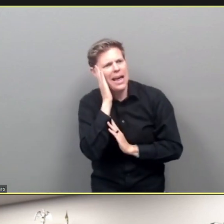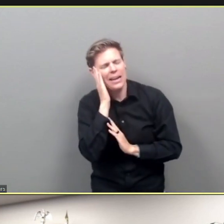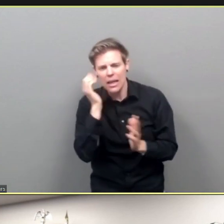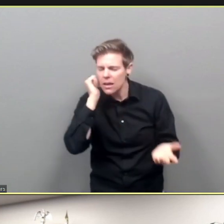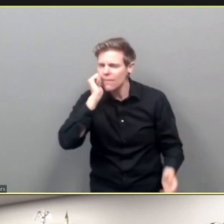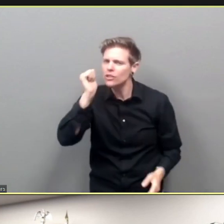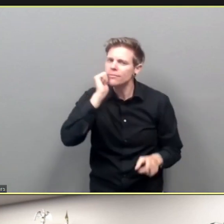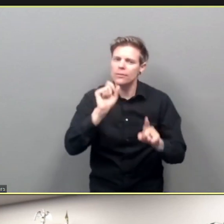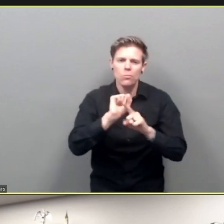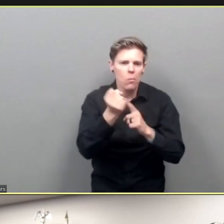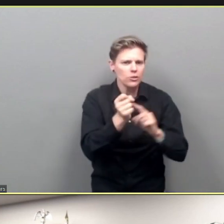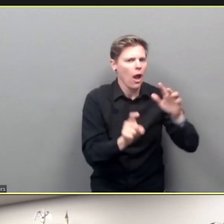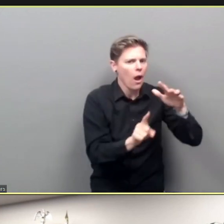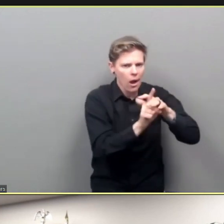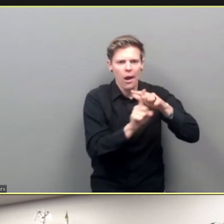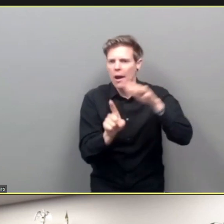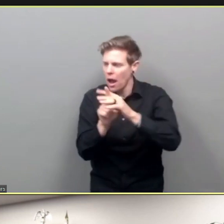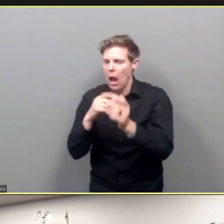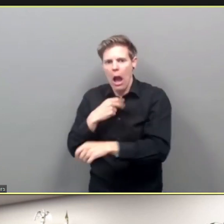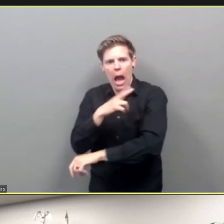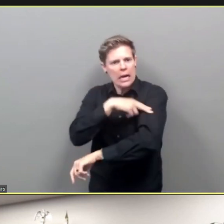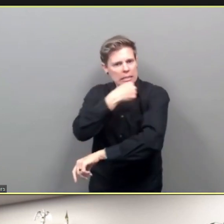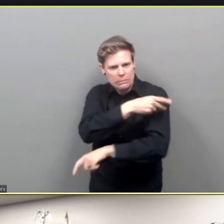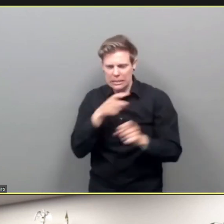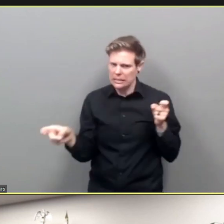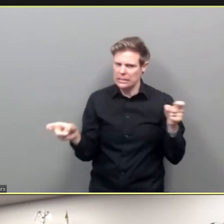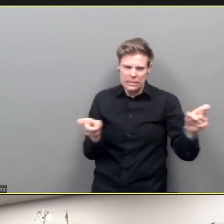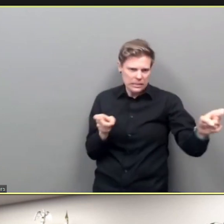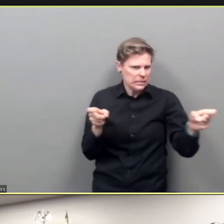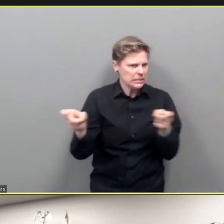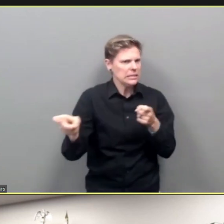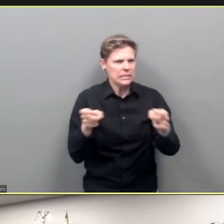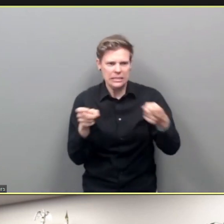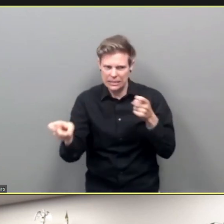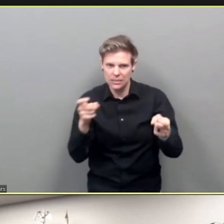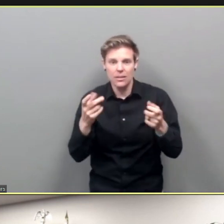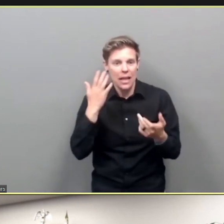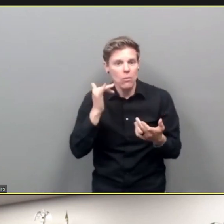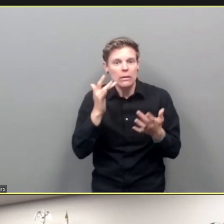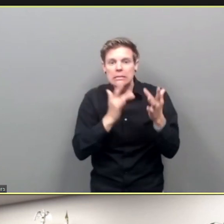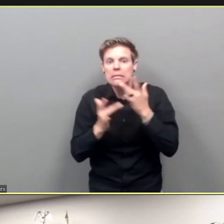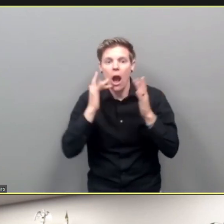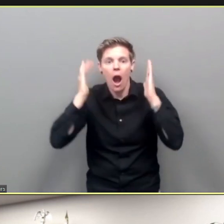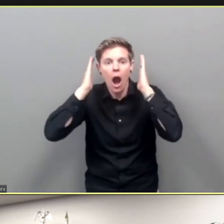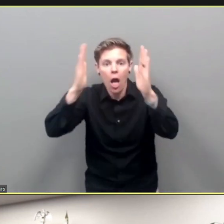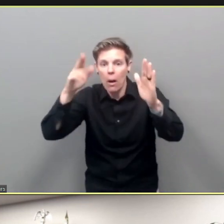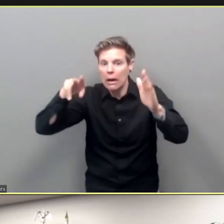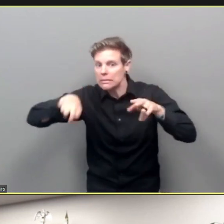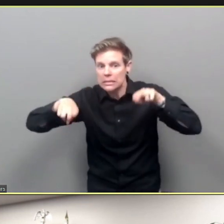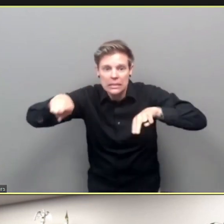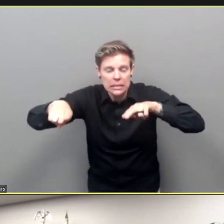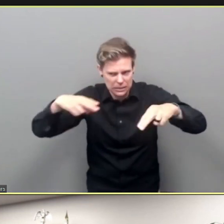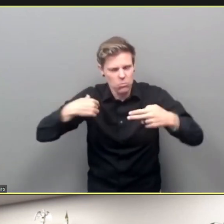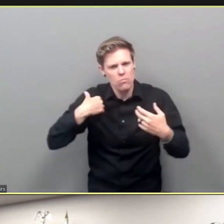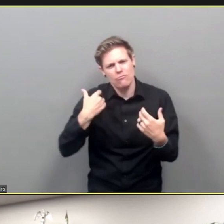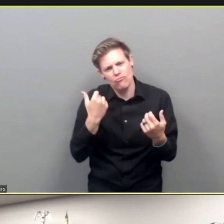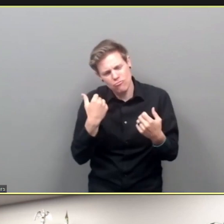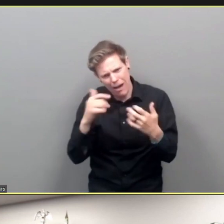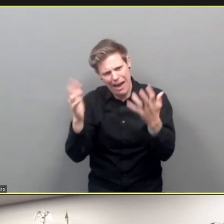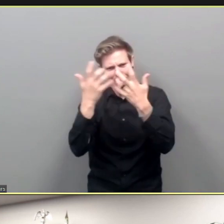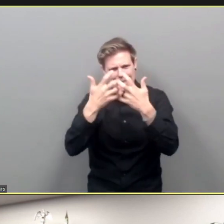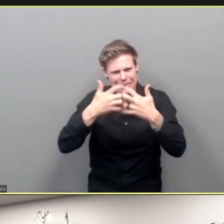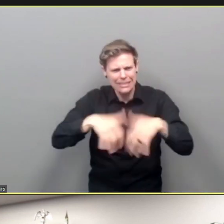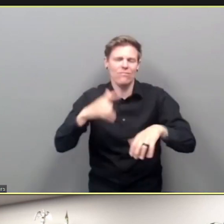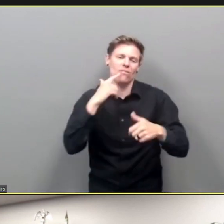taking care of people in hallways because of the large volumes, but the light at the end of